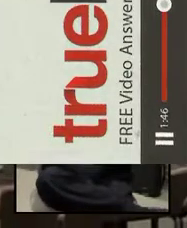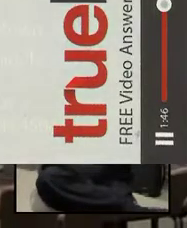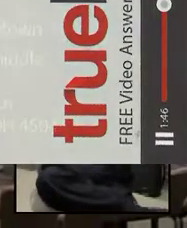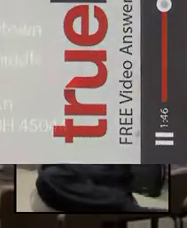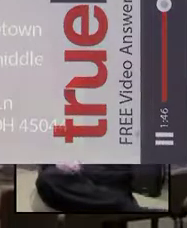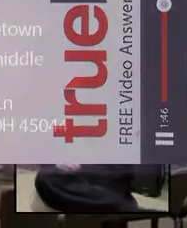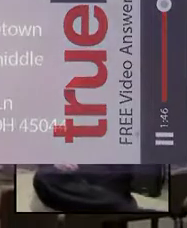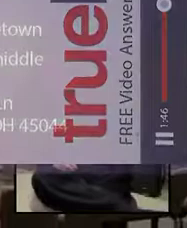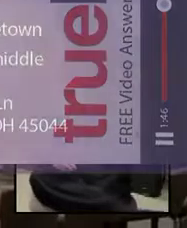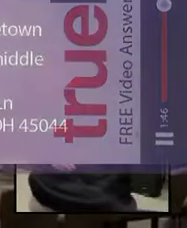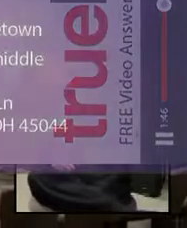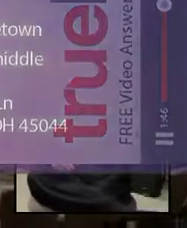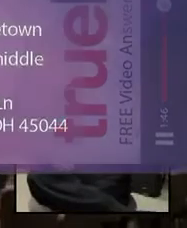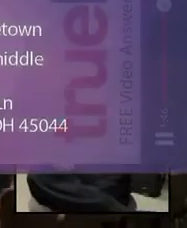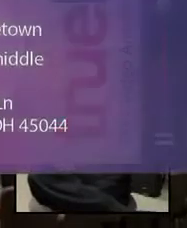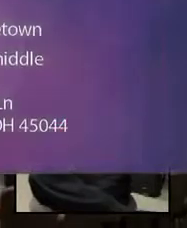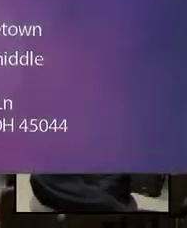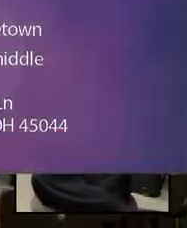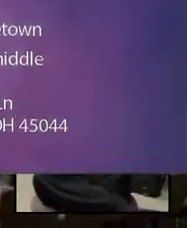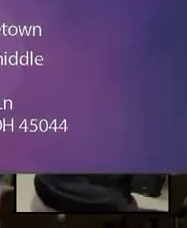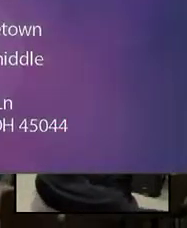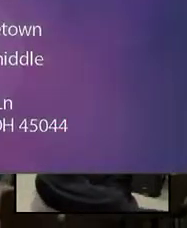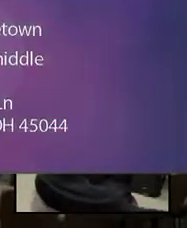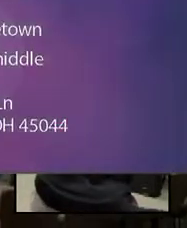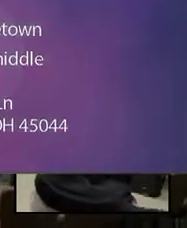Sorry, we just paused for the cause.